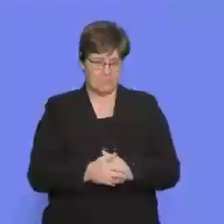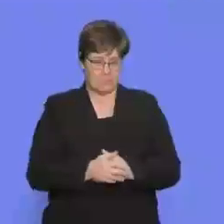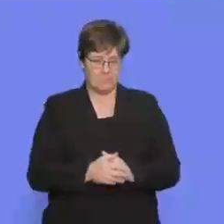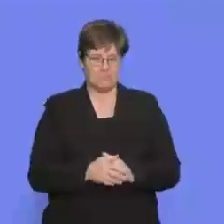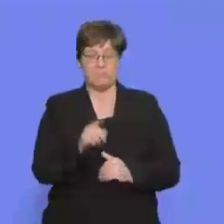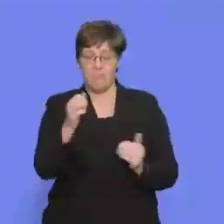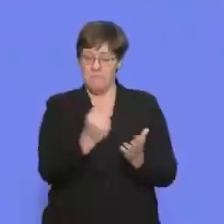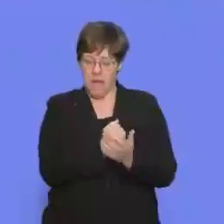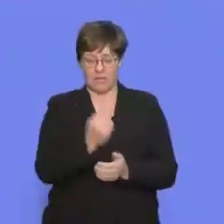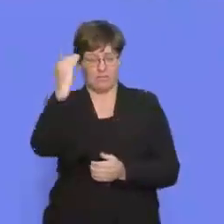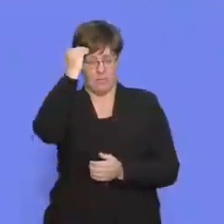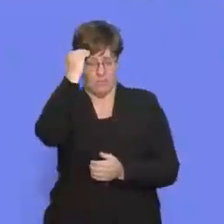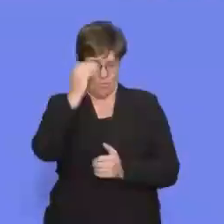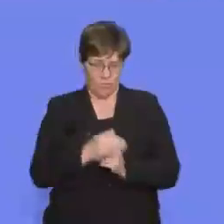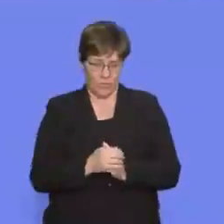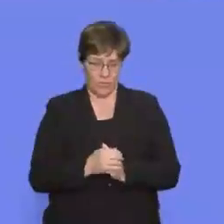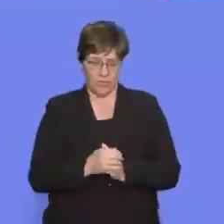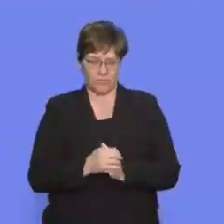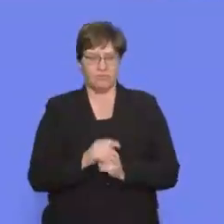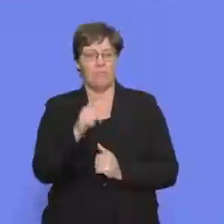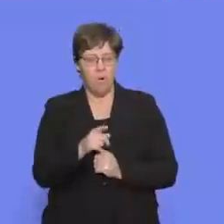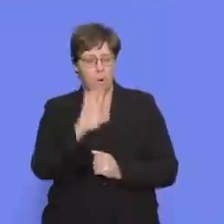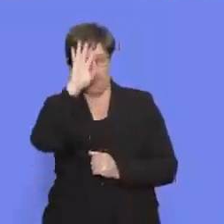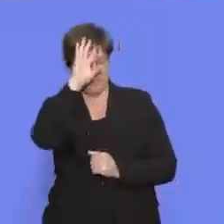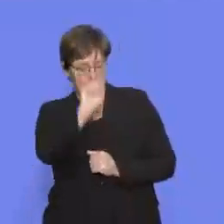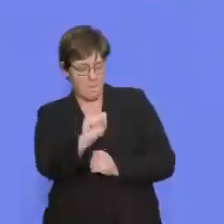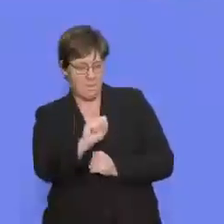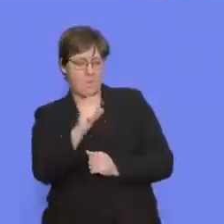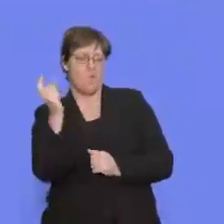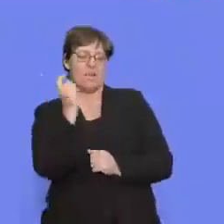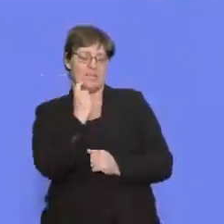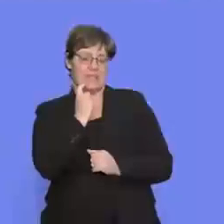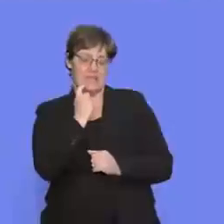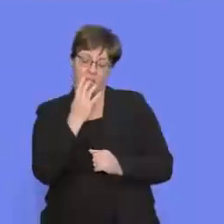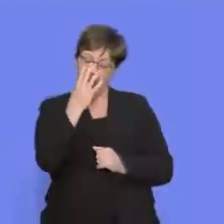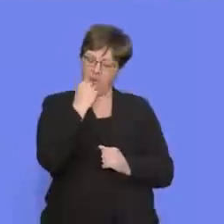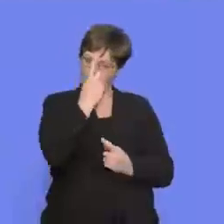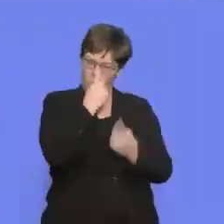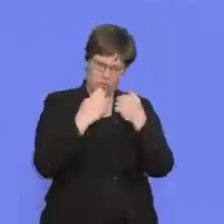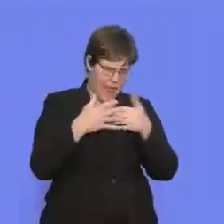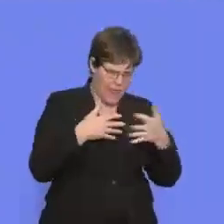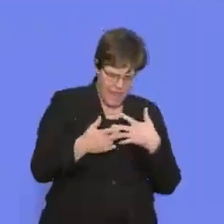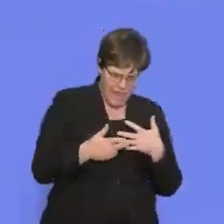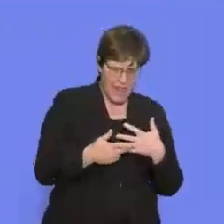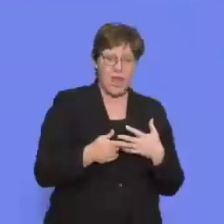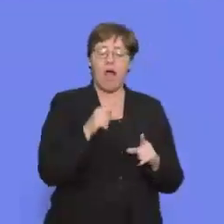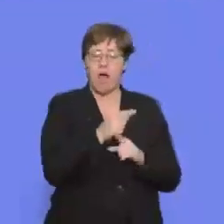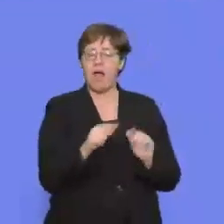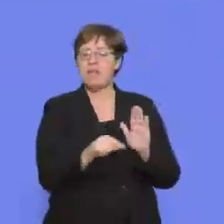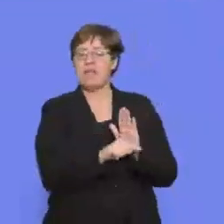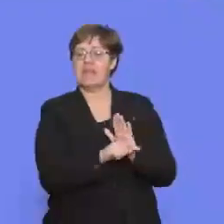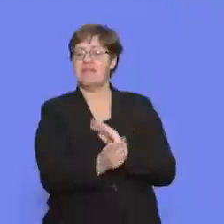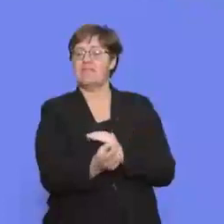mind. That will make you remember when you are asked any question based on the negative feedback